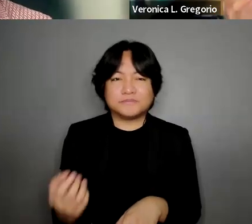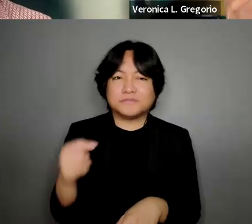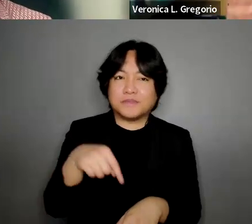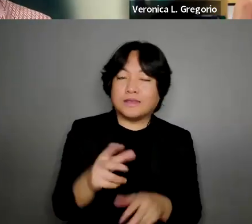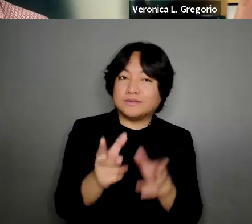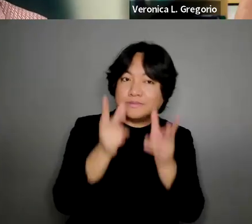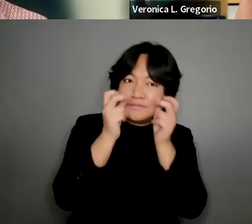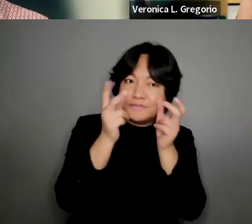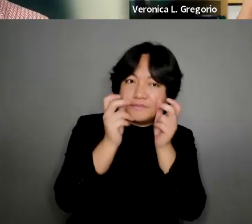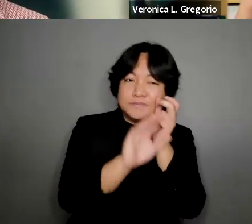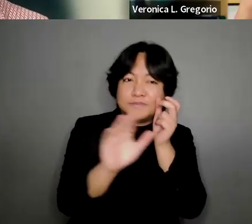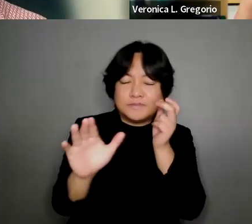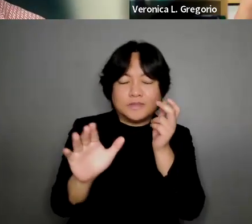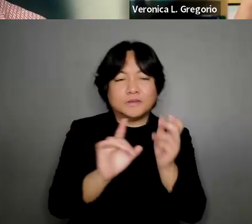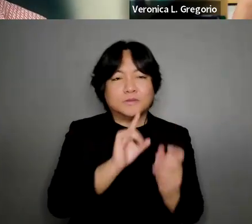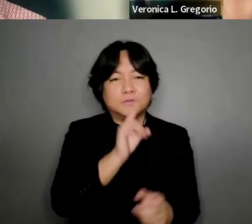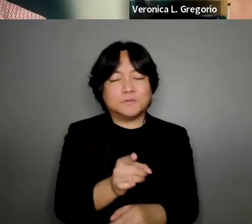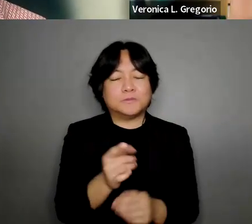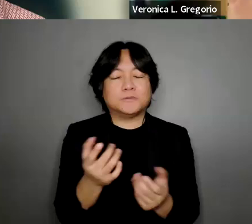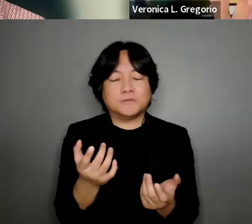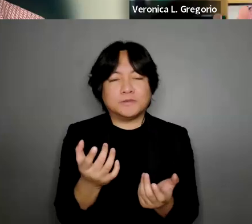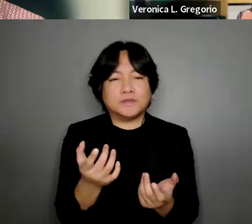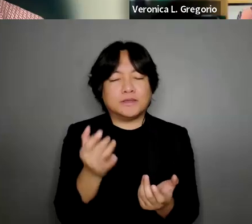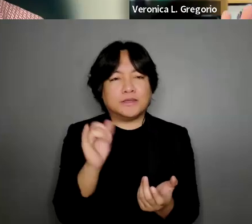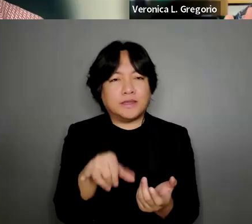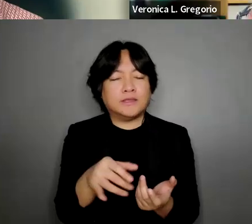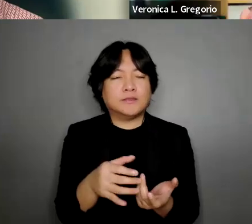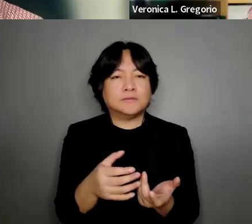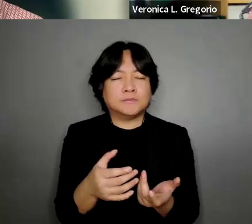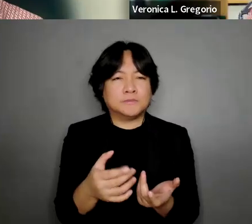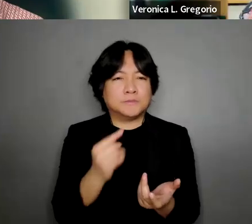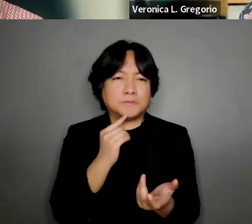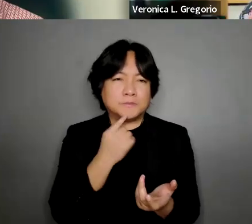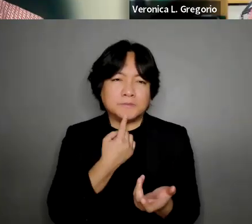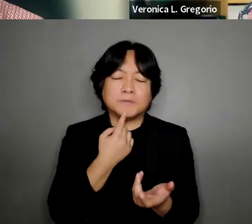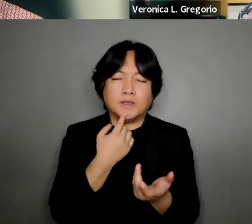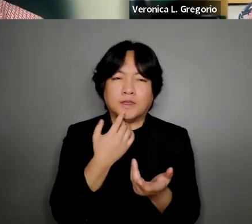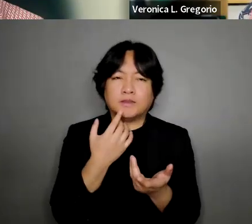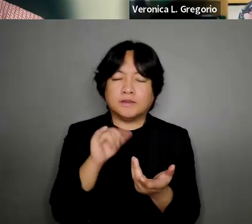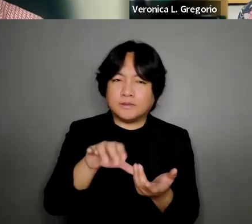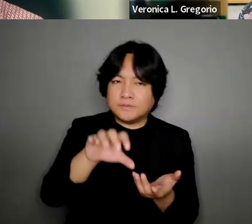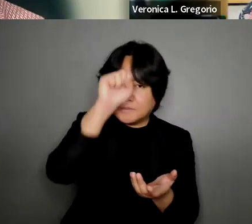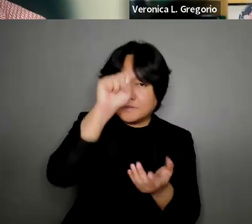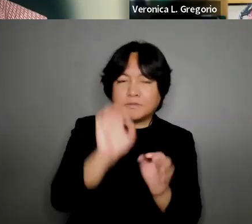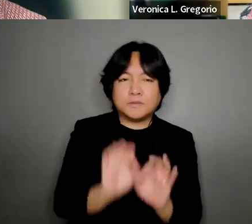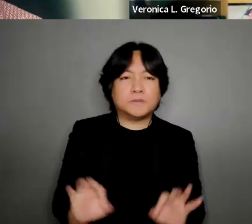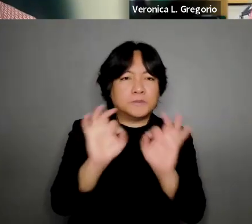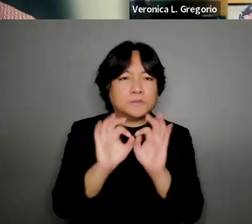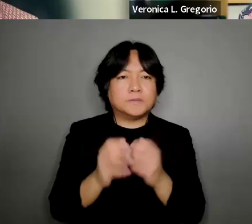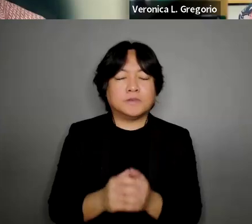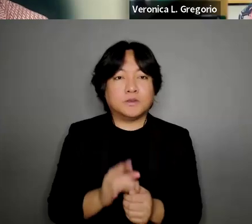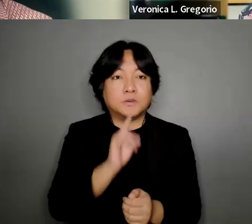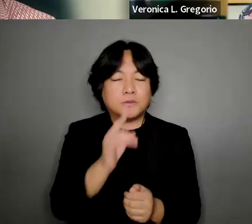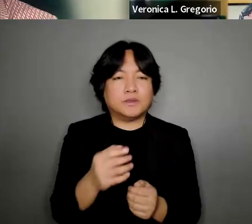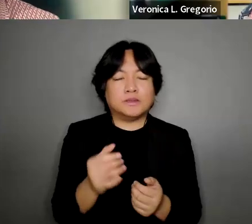listening, really taking that seriously is important. No, it's tempting kapag